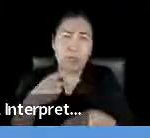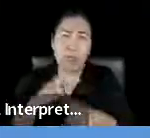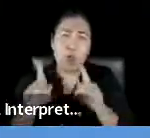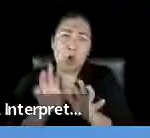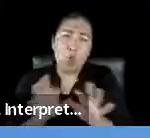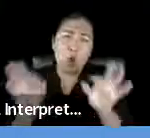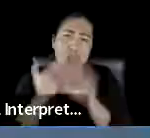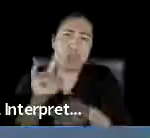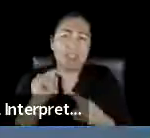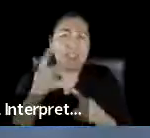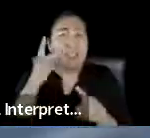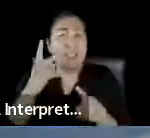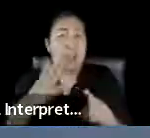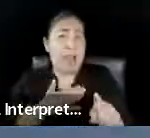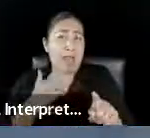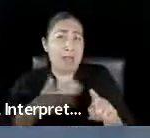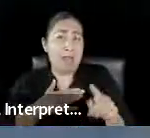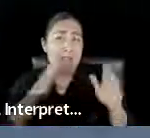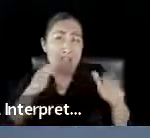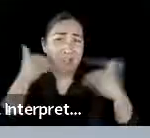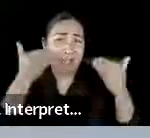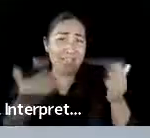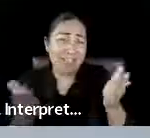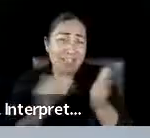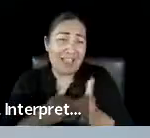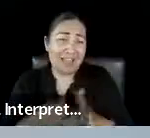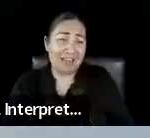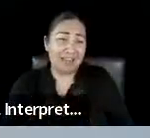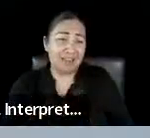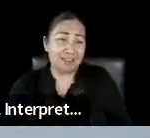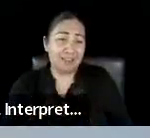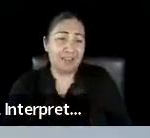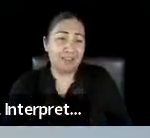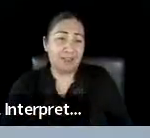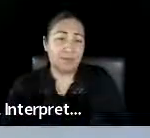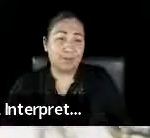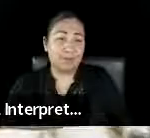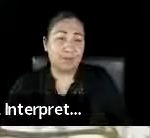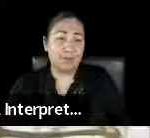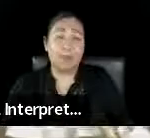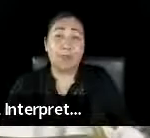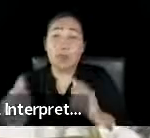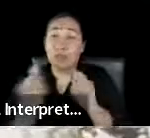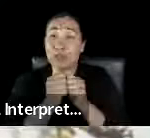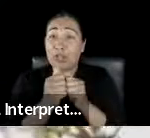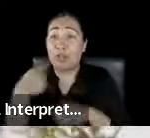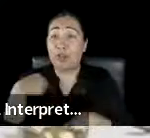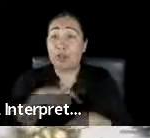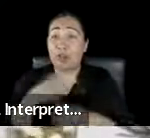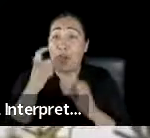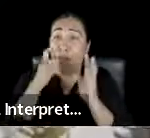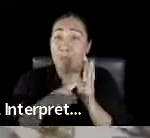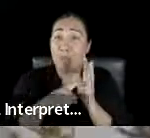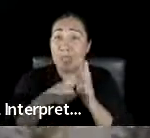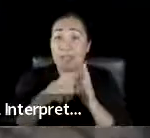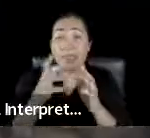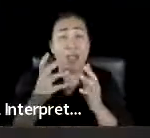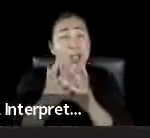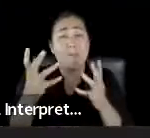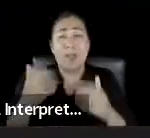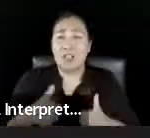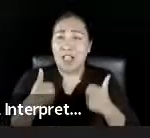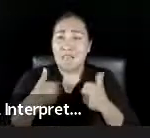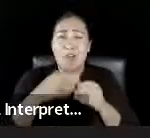see you happy and smiling again. Together, we realized how much life was worth living. If you or someone you love